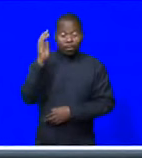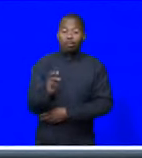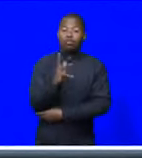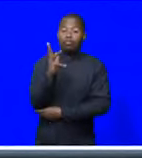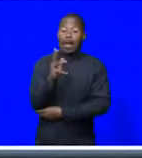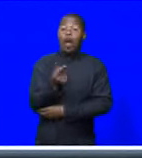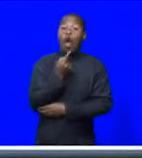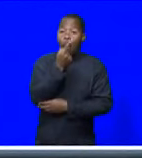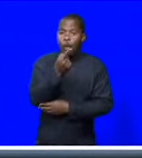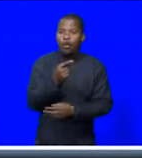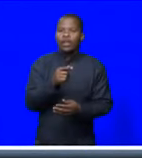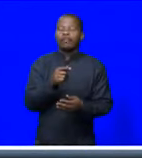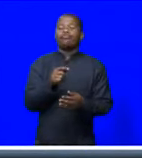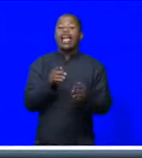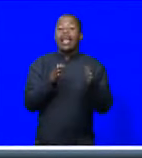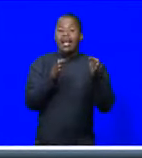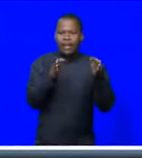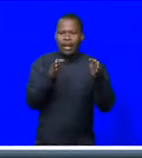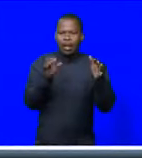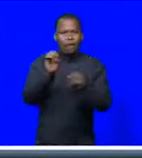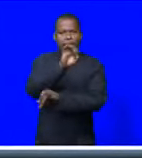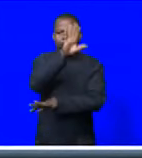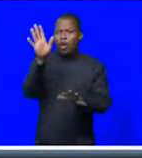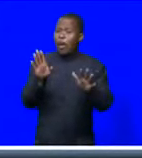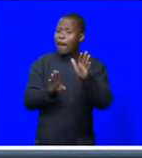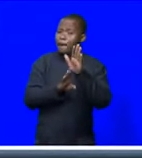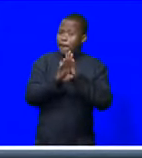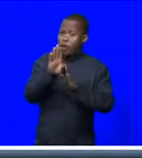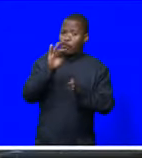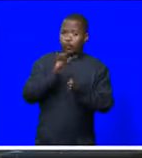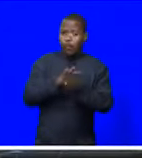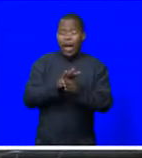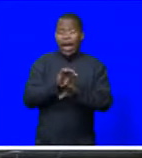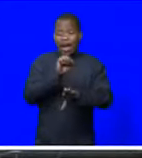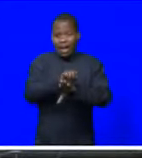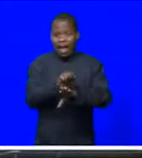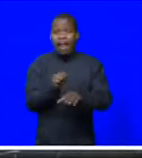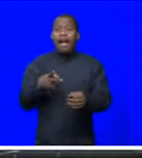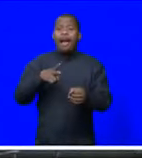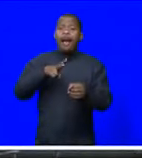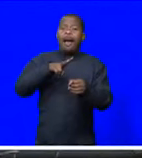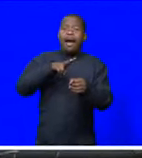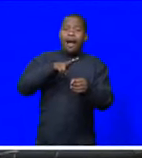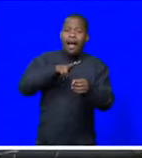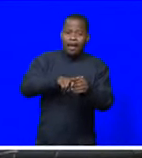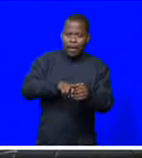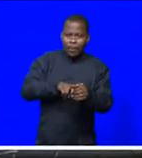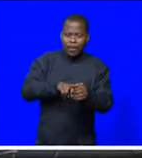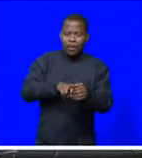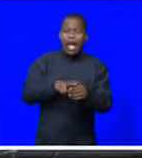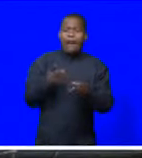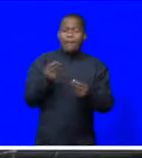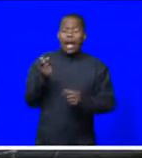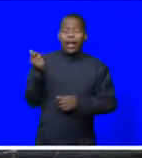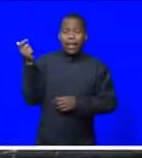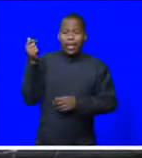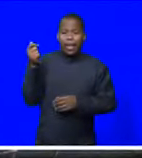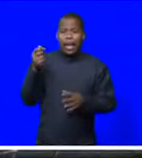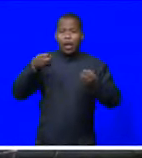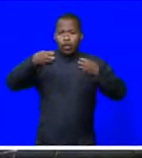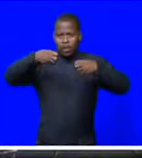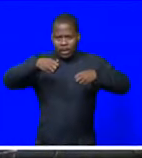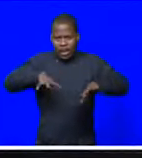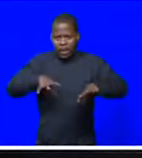the broadcasting landscape has undergone dramatic changes over the years, which has led to losses in revenue even for